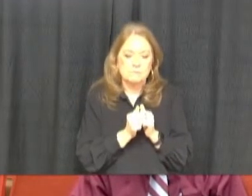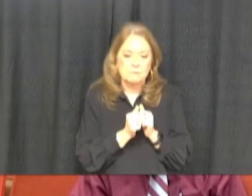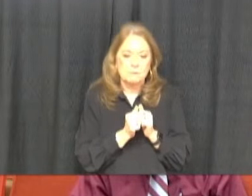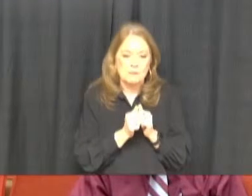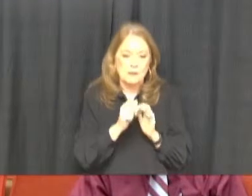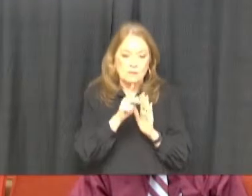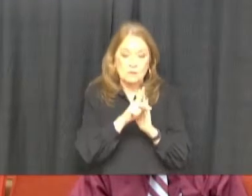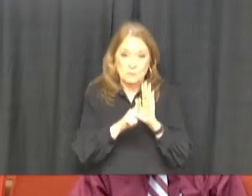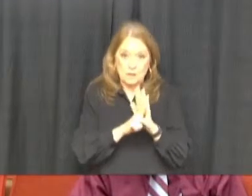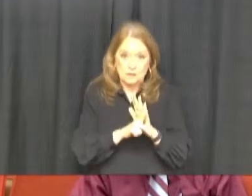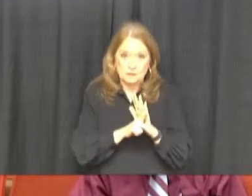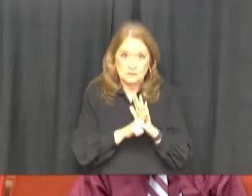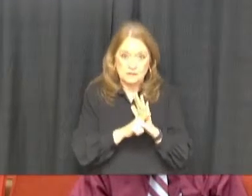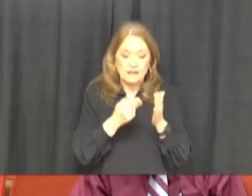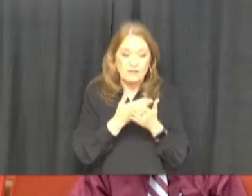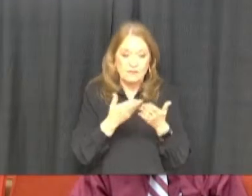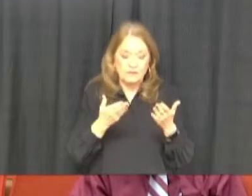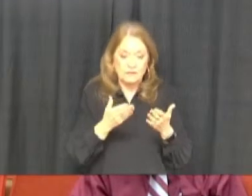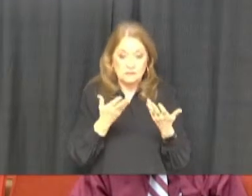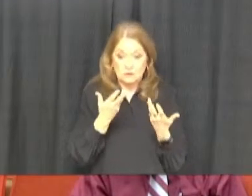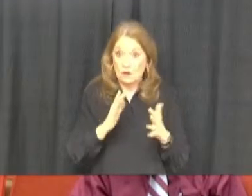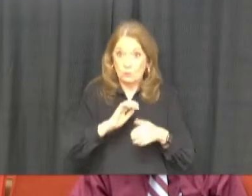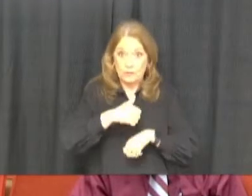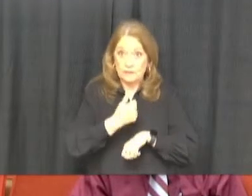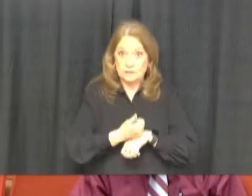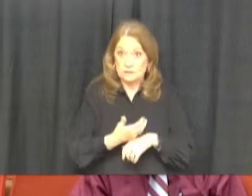just policy and things that already exist.